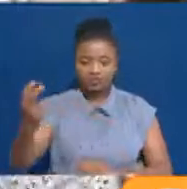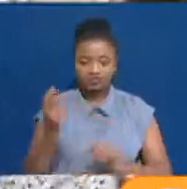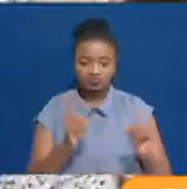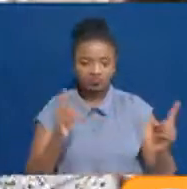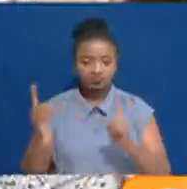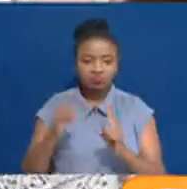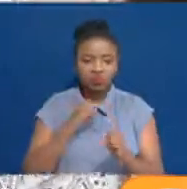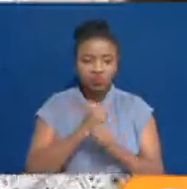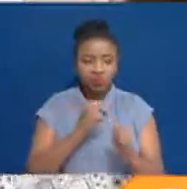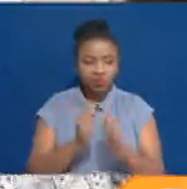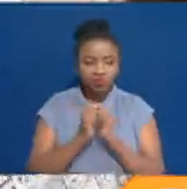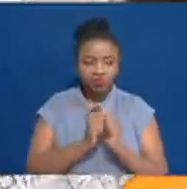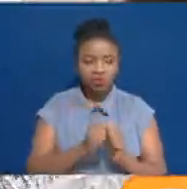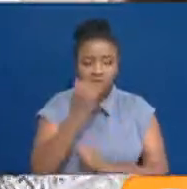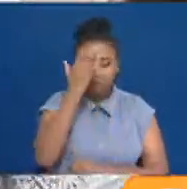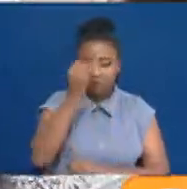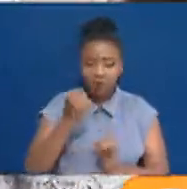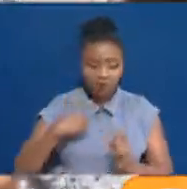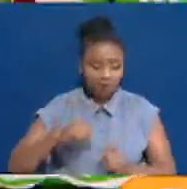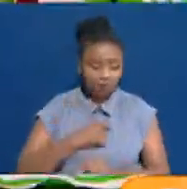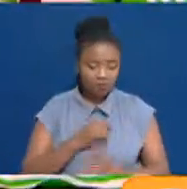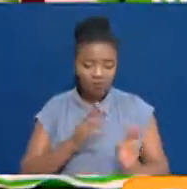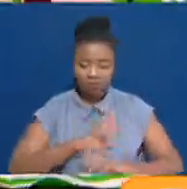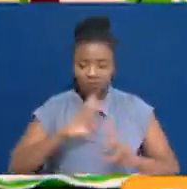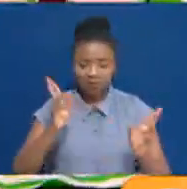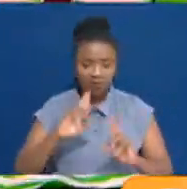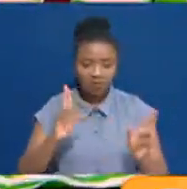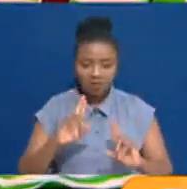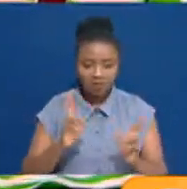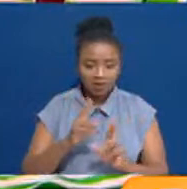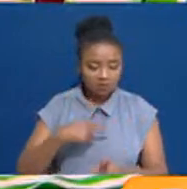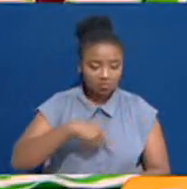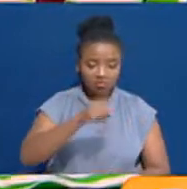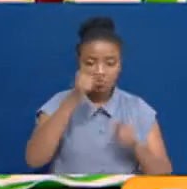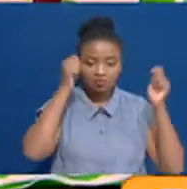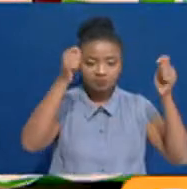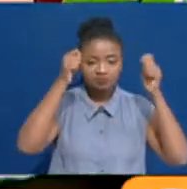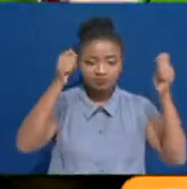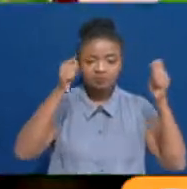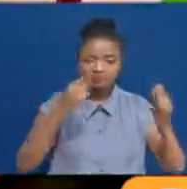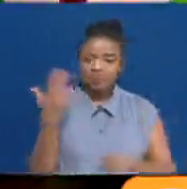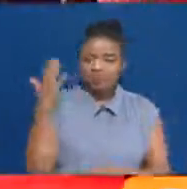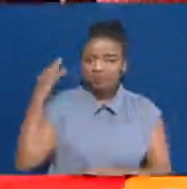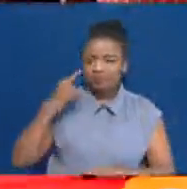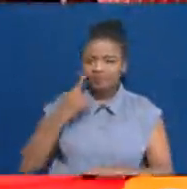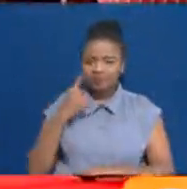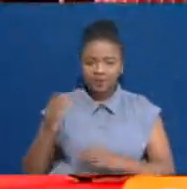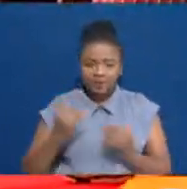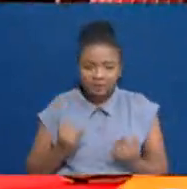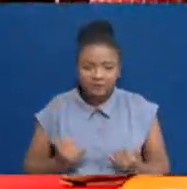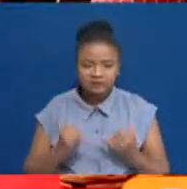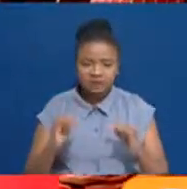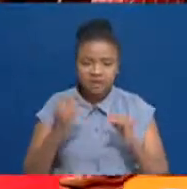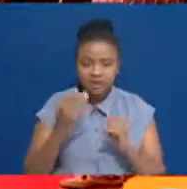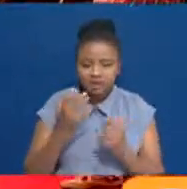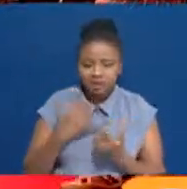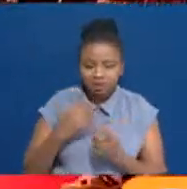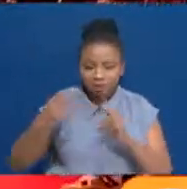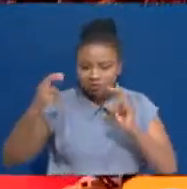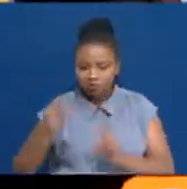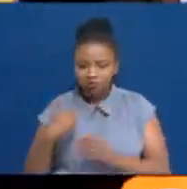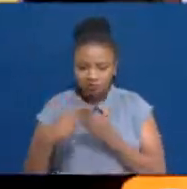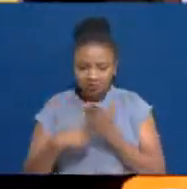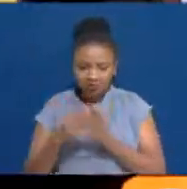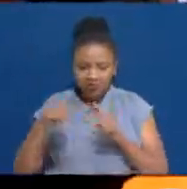lack seriousness, we are prepared to go back. The first attempt by the two political factions to hold talks hit a snag early this